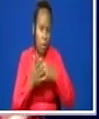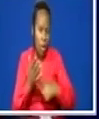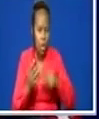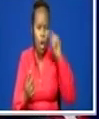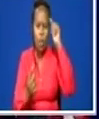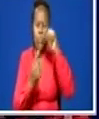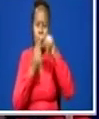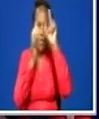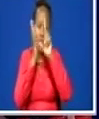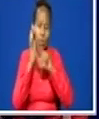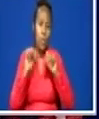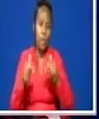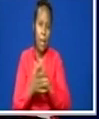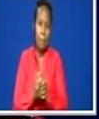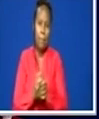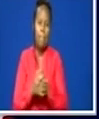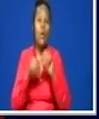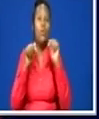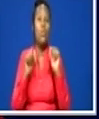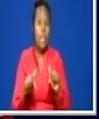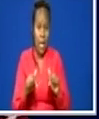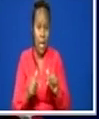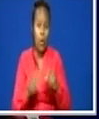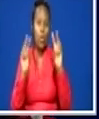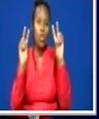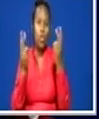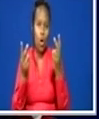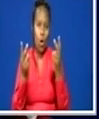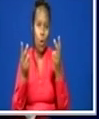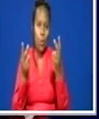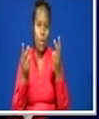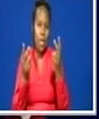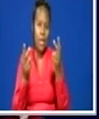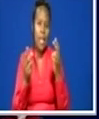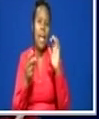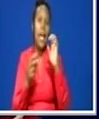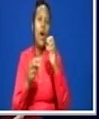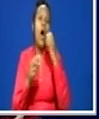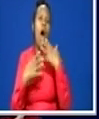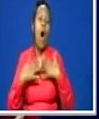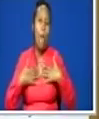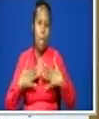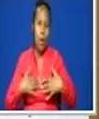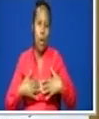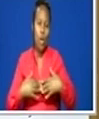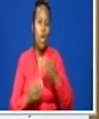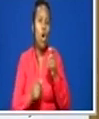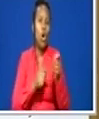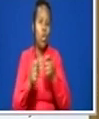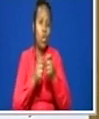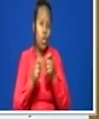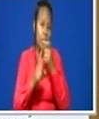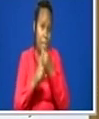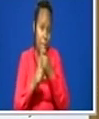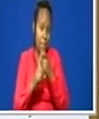are the objectives of the lesson. Oh, good. So today we are in the topic of excretion and homeostasis. Mm-hmm. And today we are going